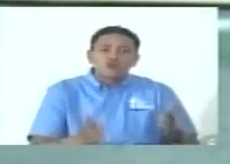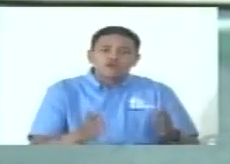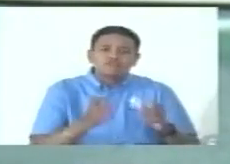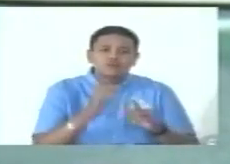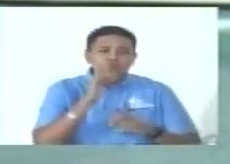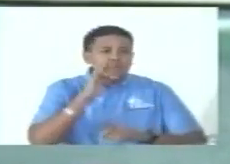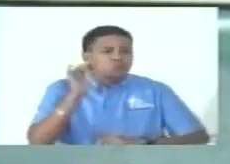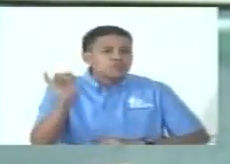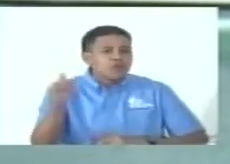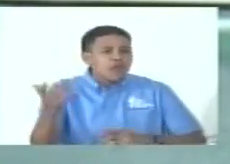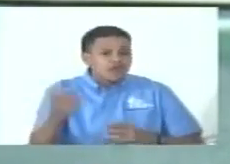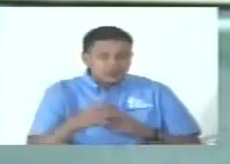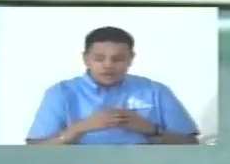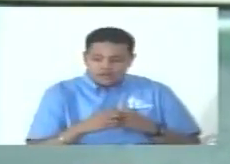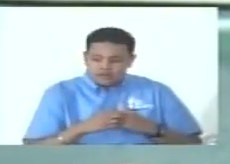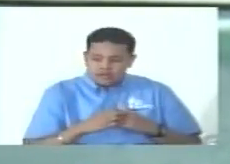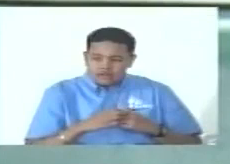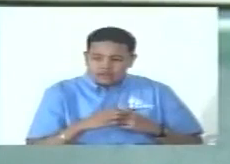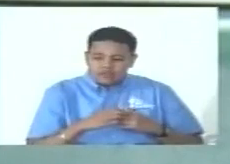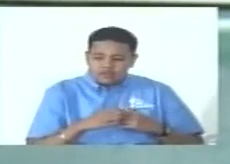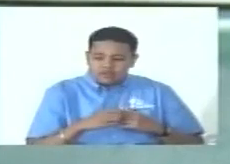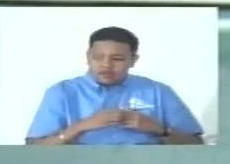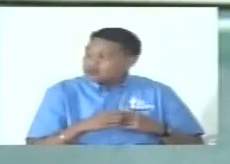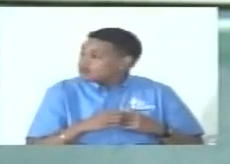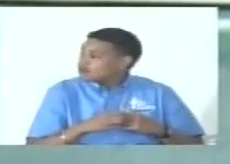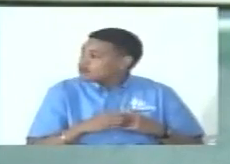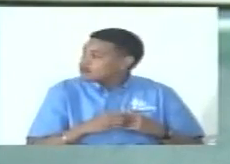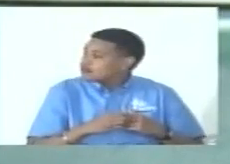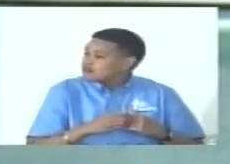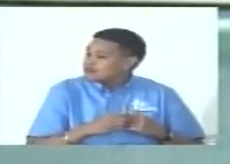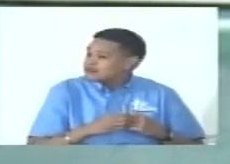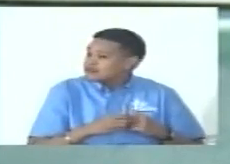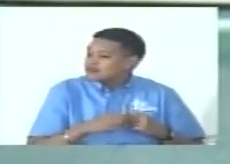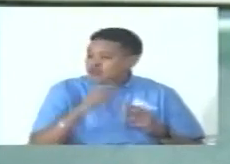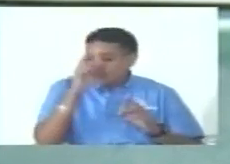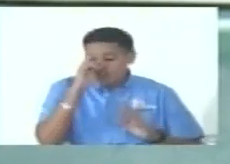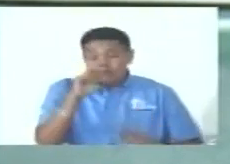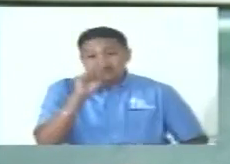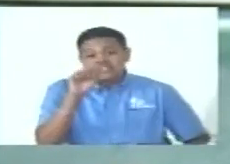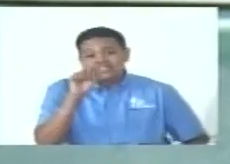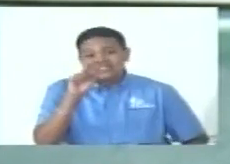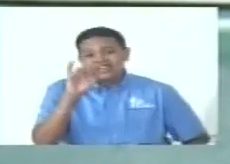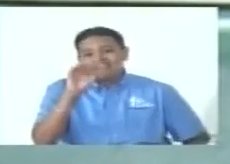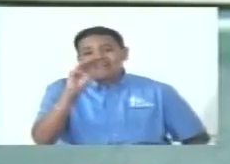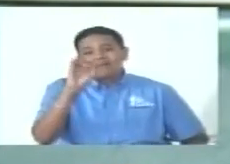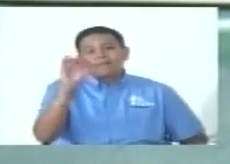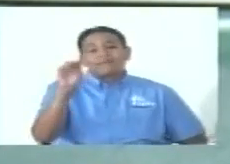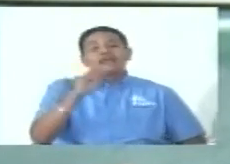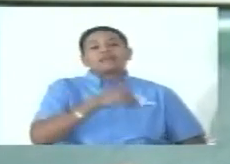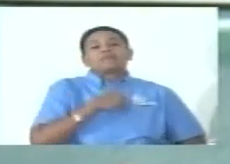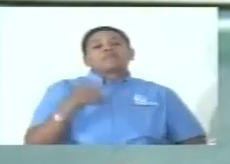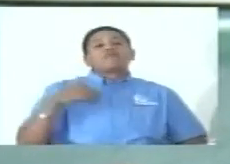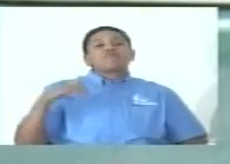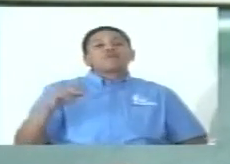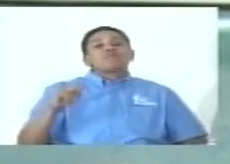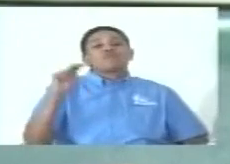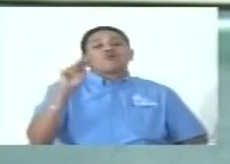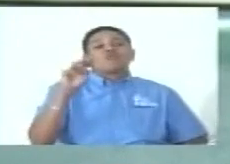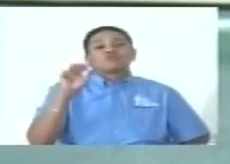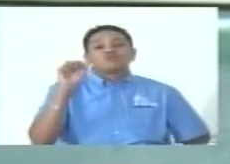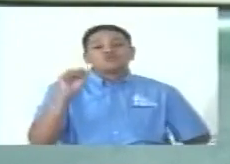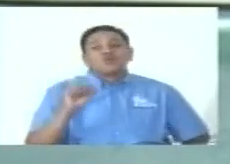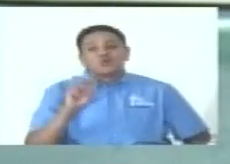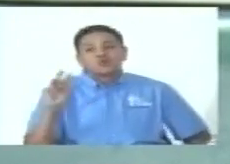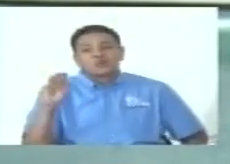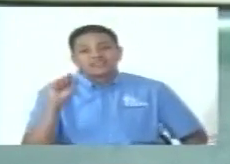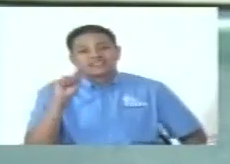about. The Honourable Xavier Main, Member of Parliament for Southwest St. Anne, identifies